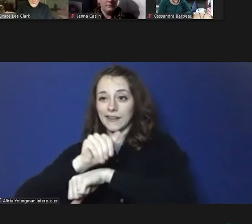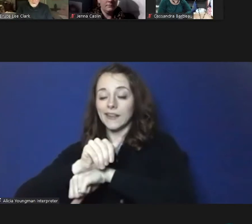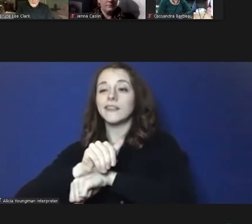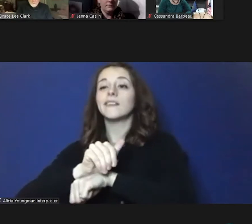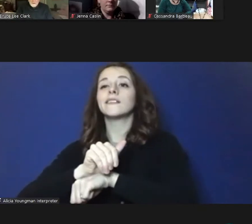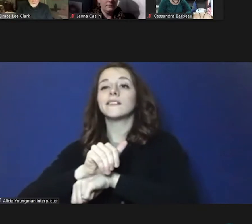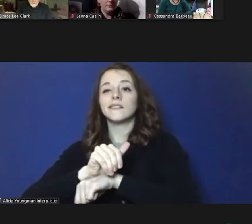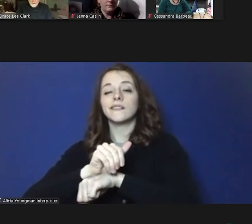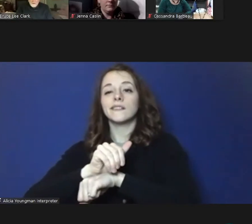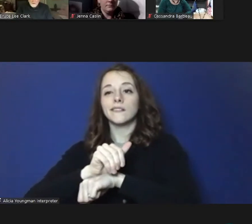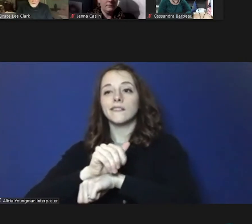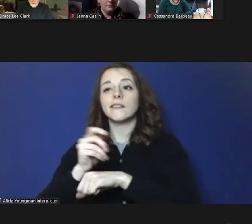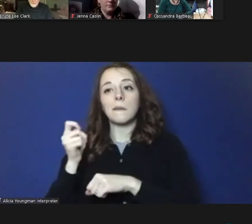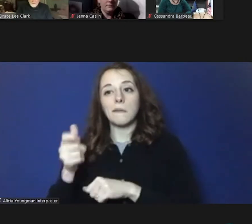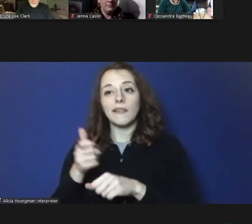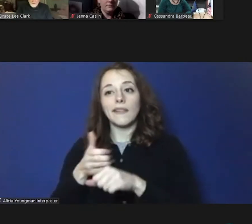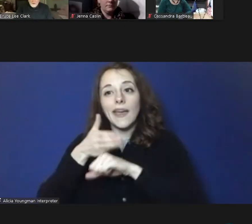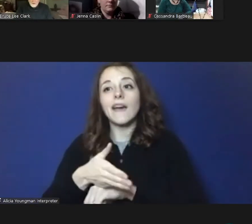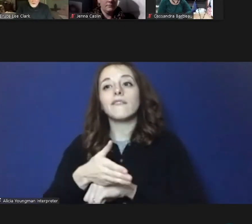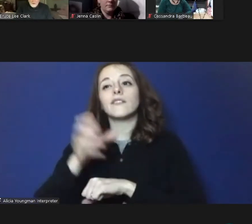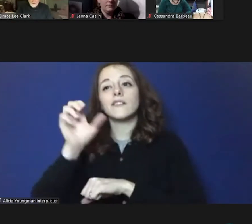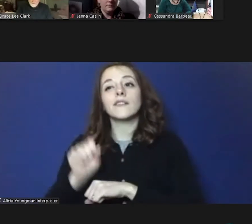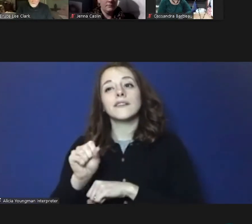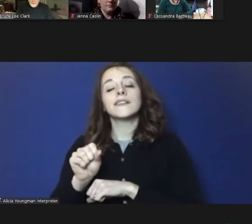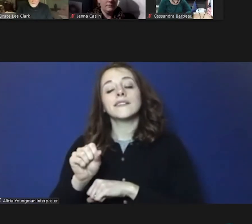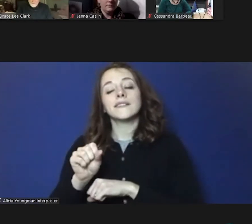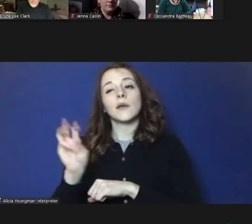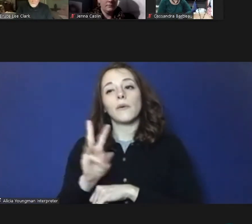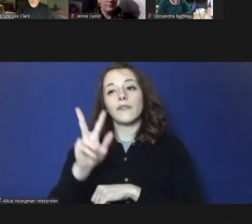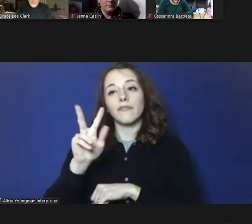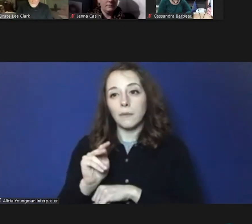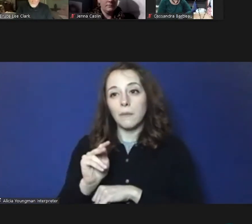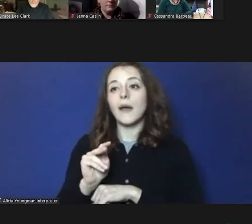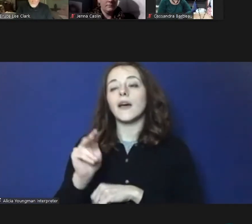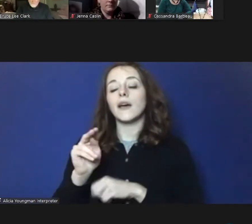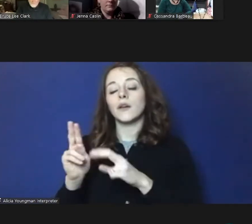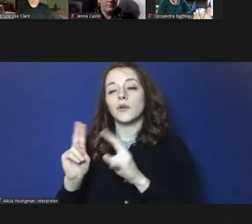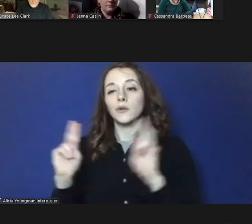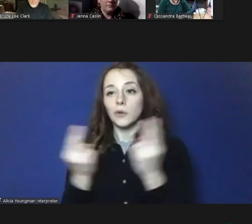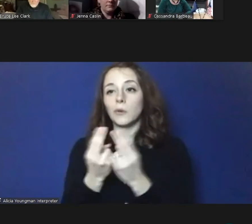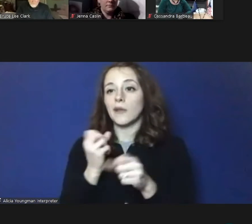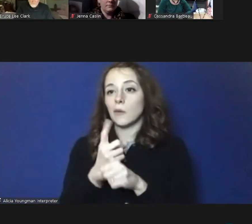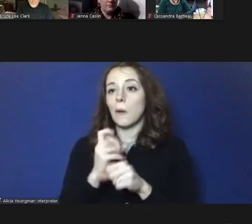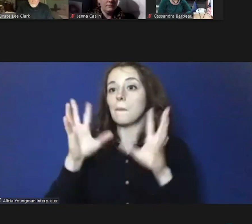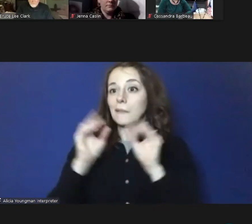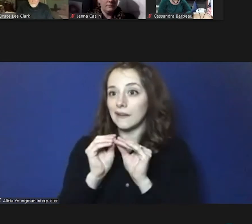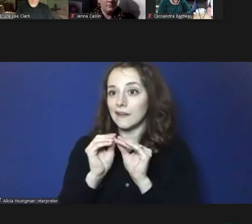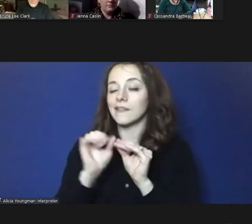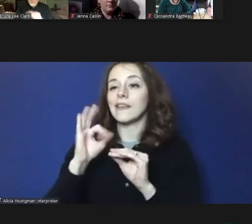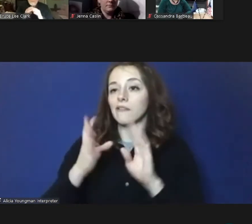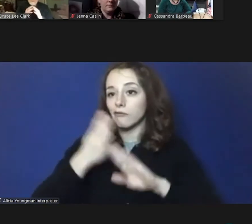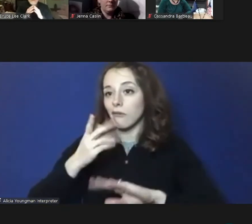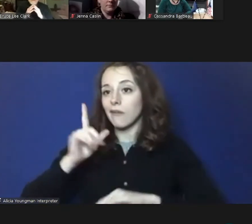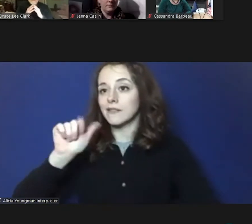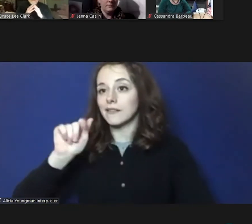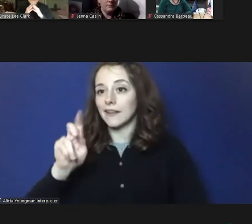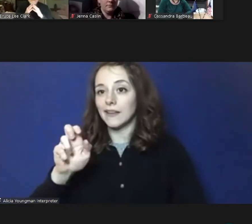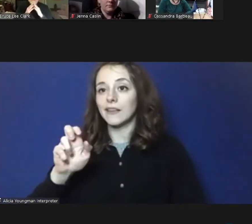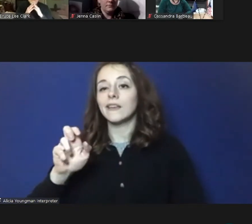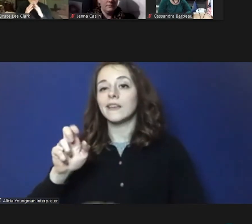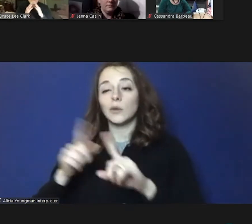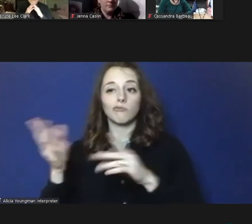following the Southwestern Vermont Union Elementary School District's annual meeting, should that run over, to transact